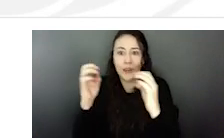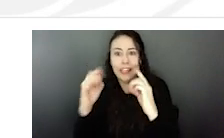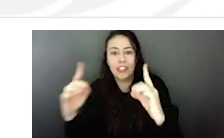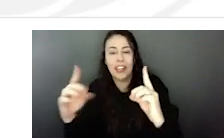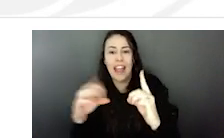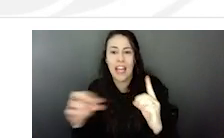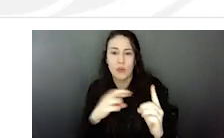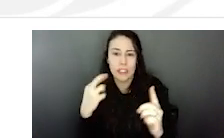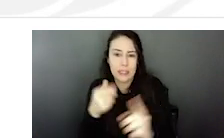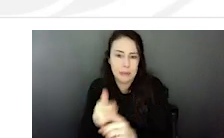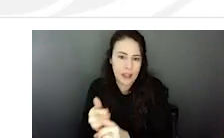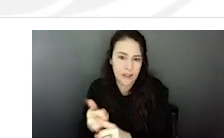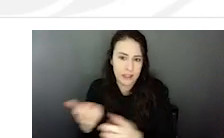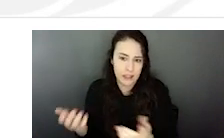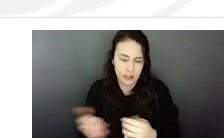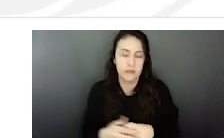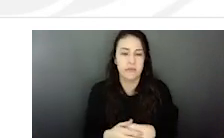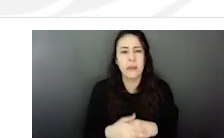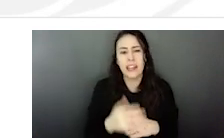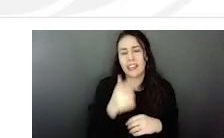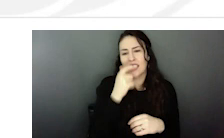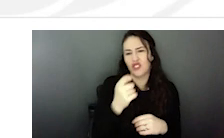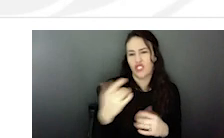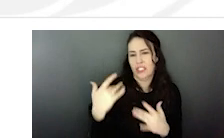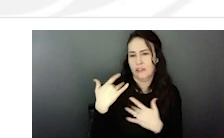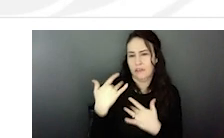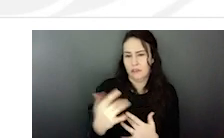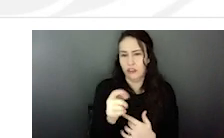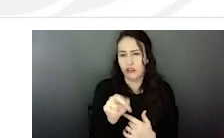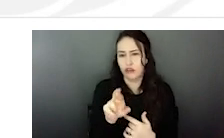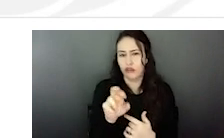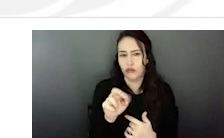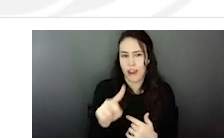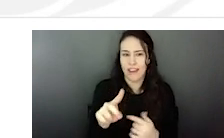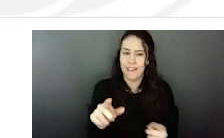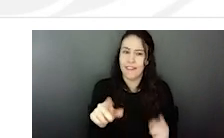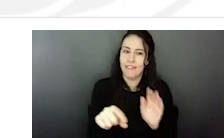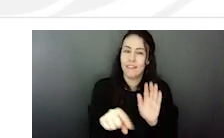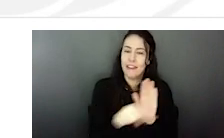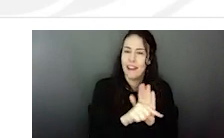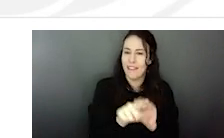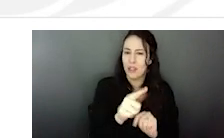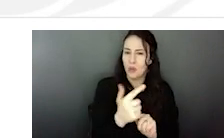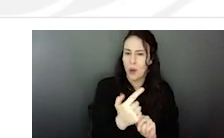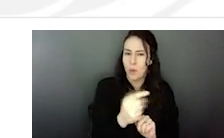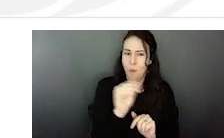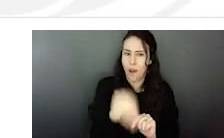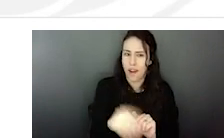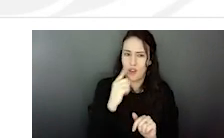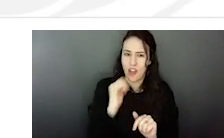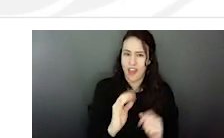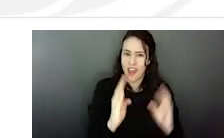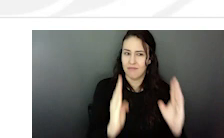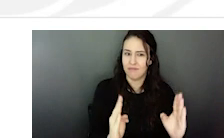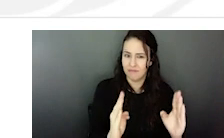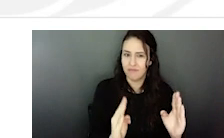But some interesting trends here as well. I think this negative 21 here for the 20 to 24 year olds is interesting. We'd have to dig a little deeper